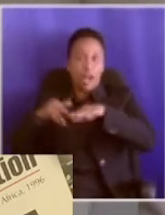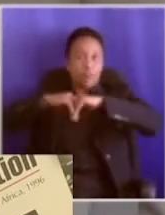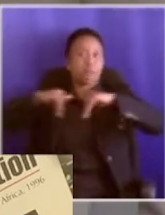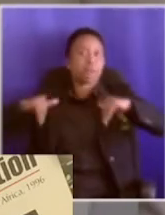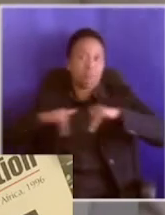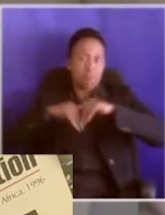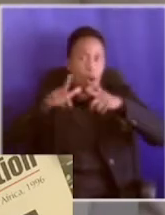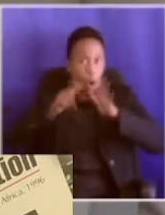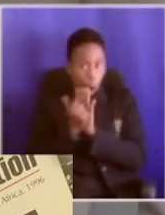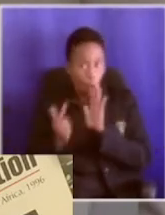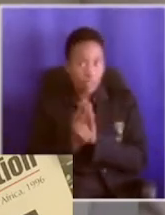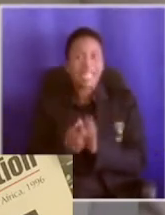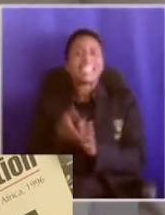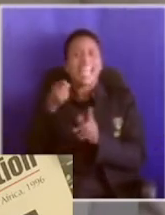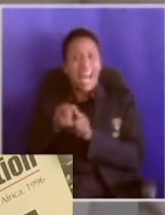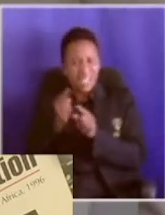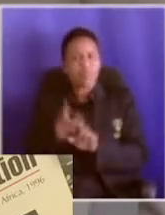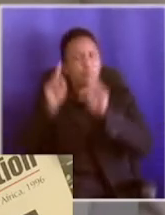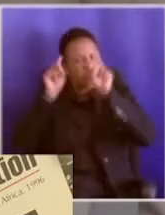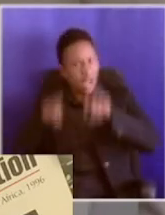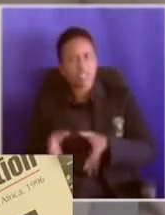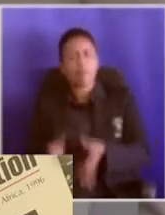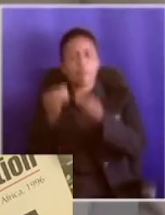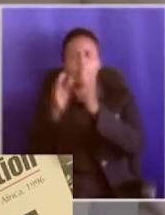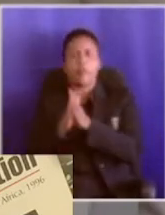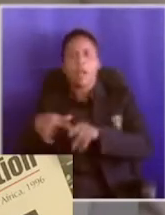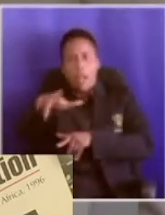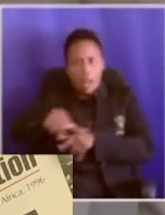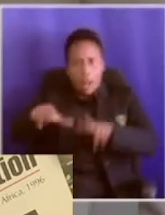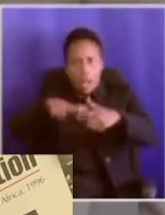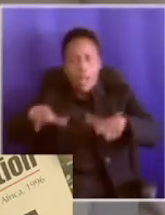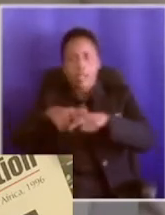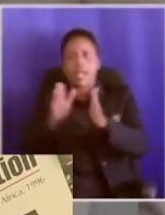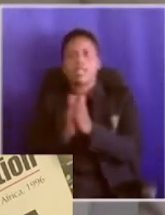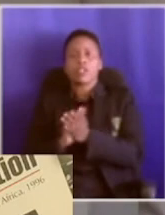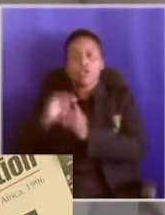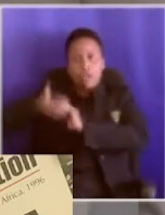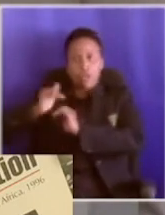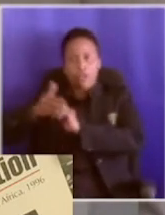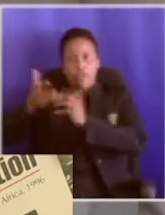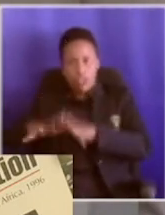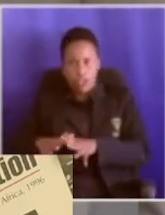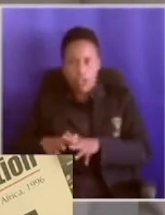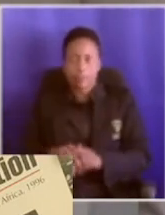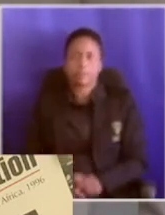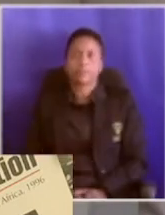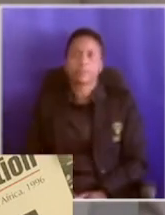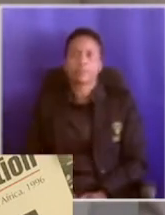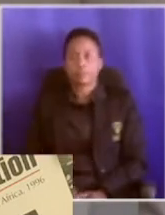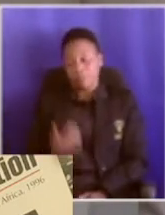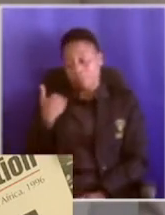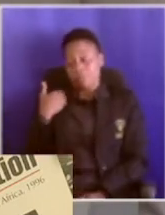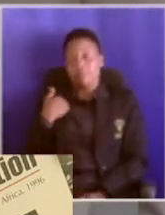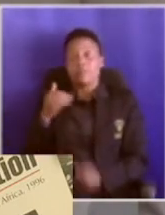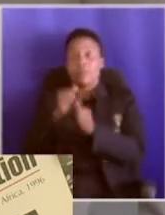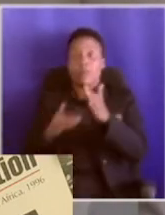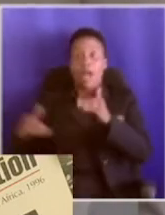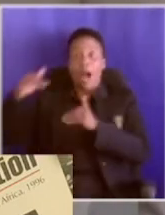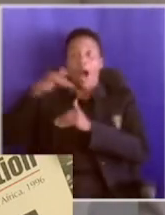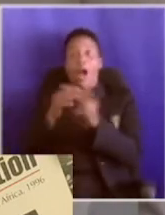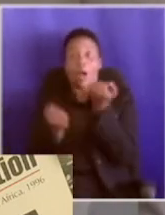to tenure which is legally secure or to comparable redress. A recent High Court